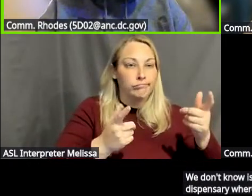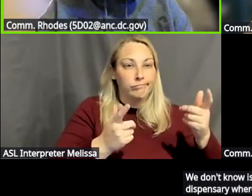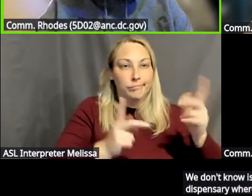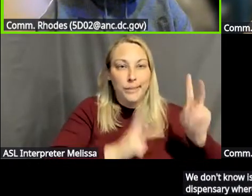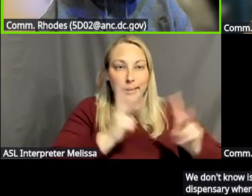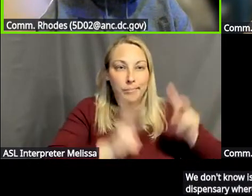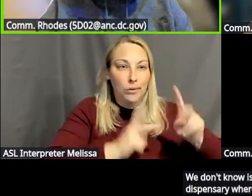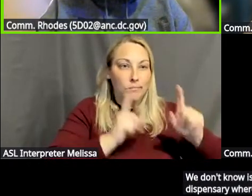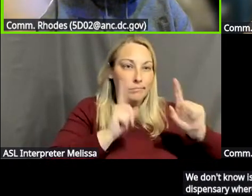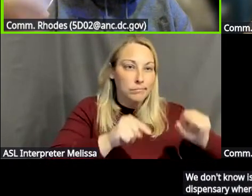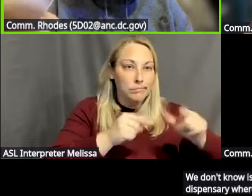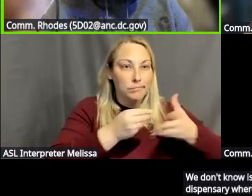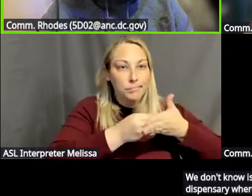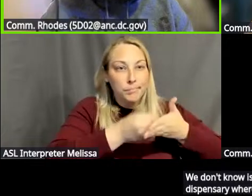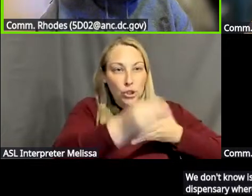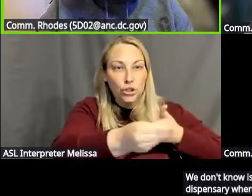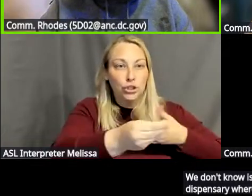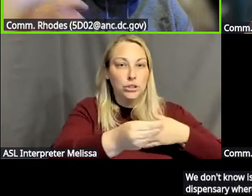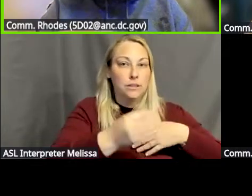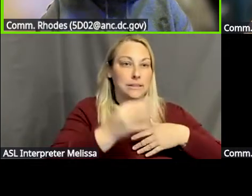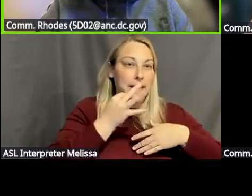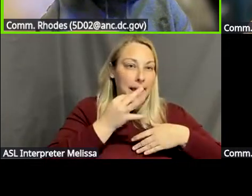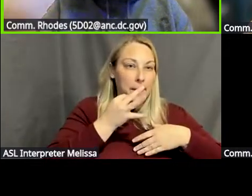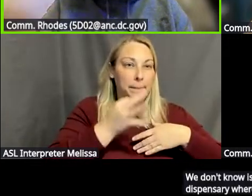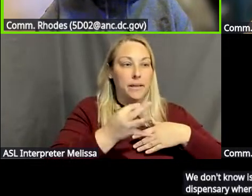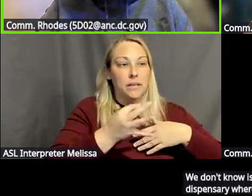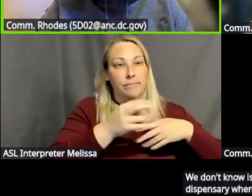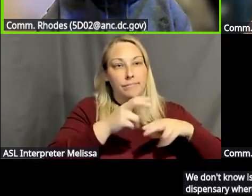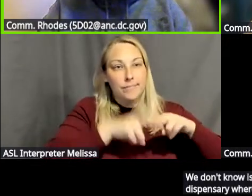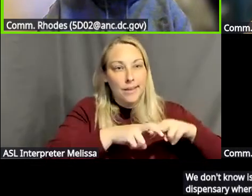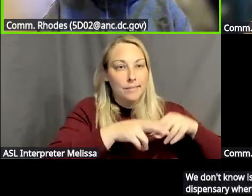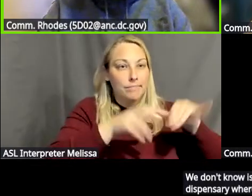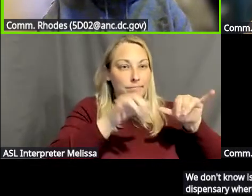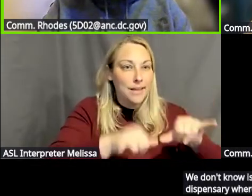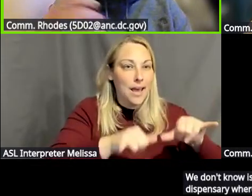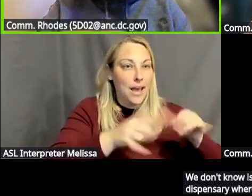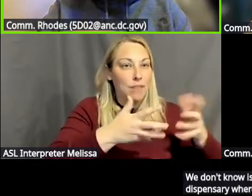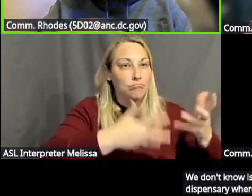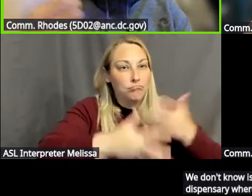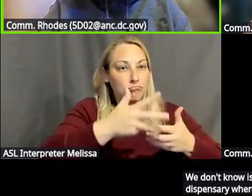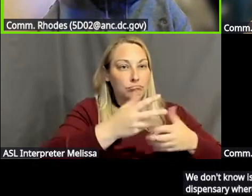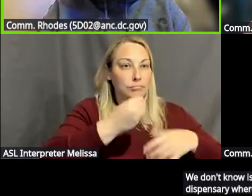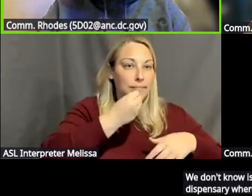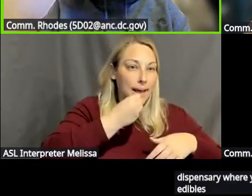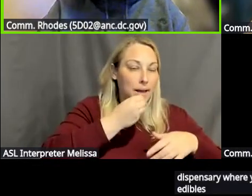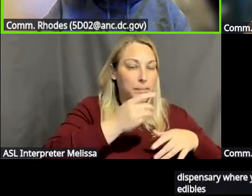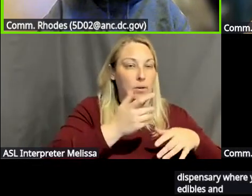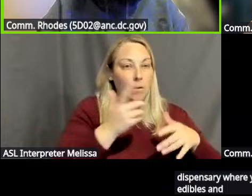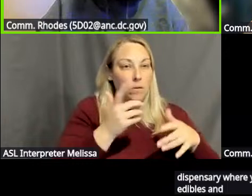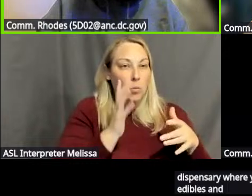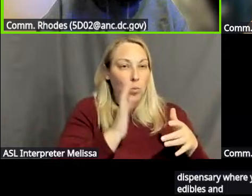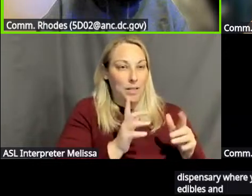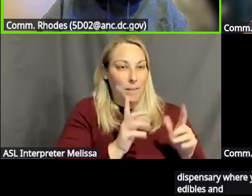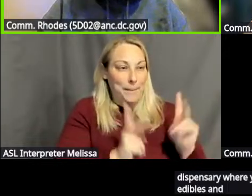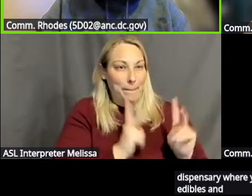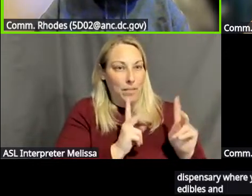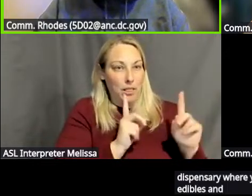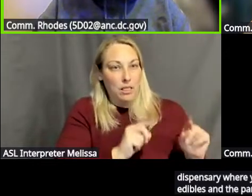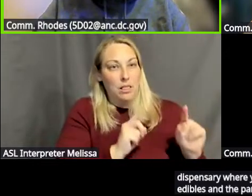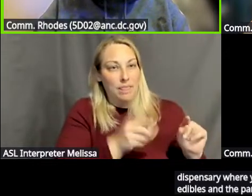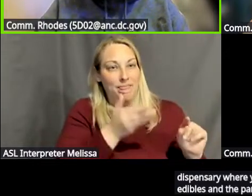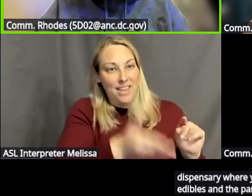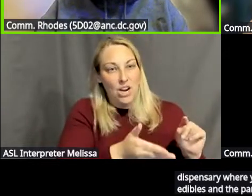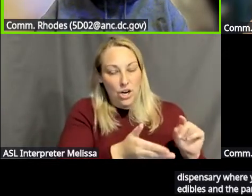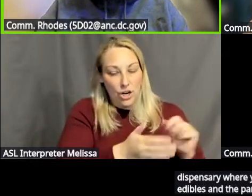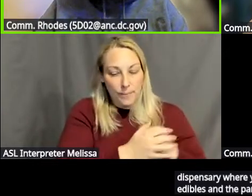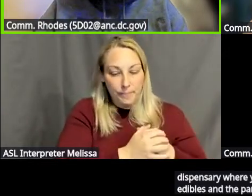um, purchase cannabis, you can purchase edibles and the paraphernalia. And